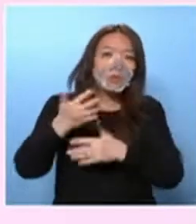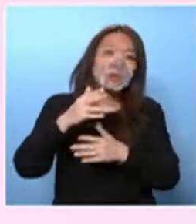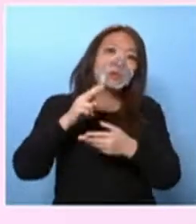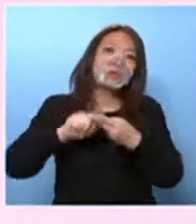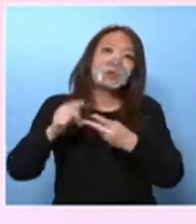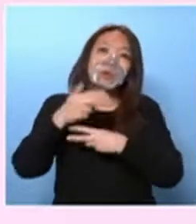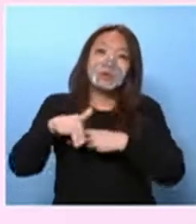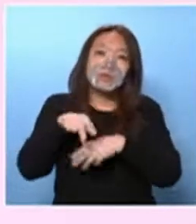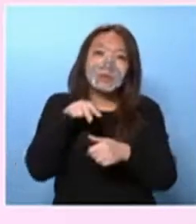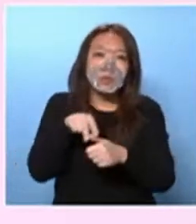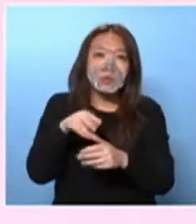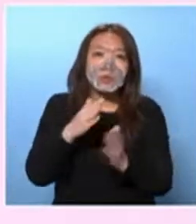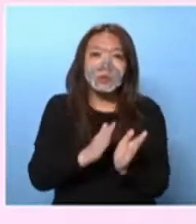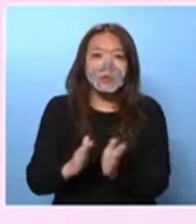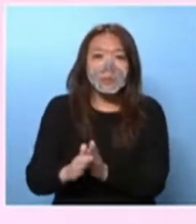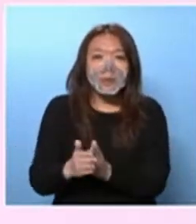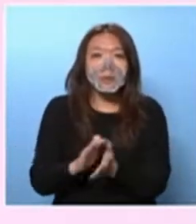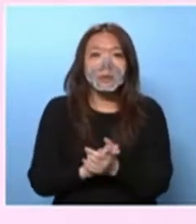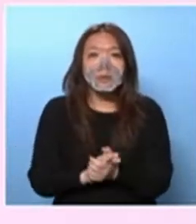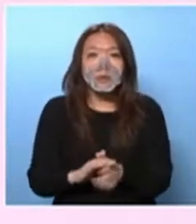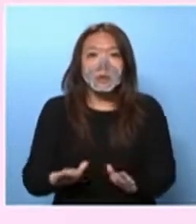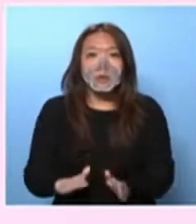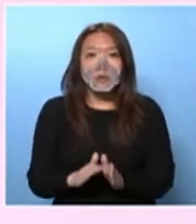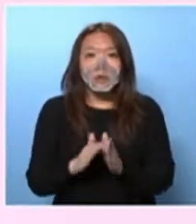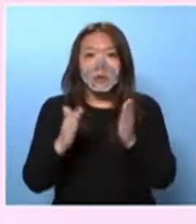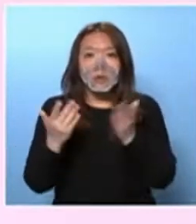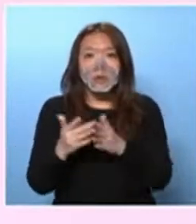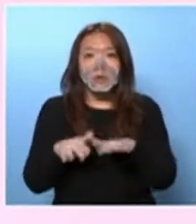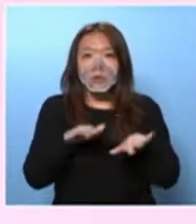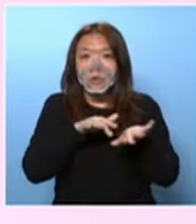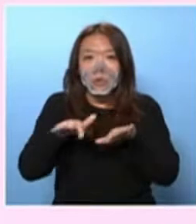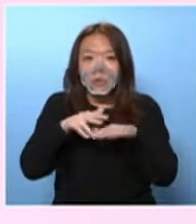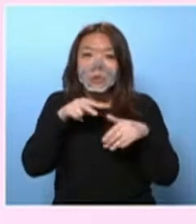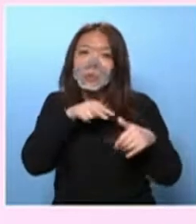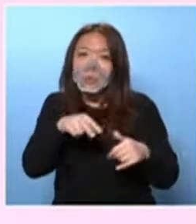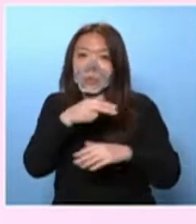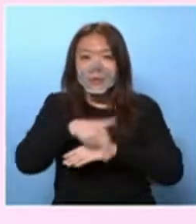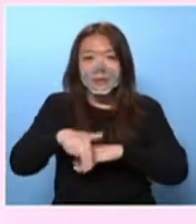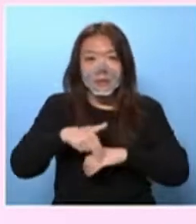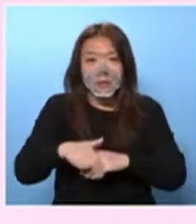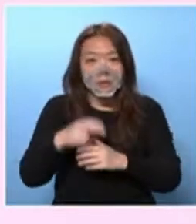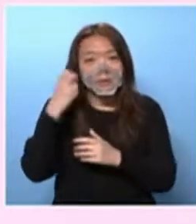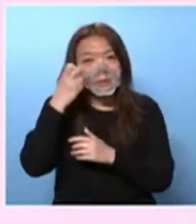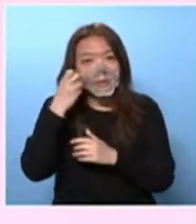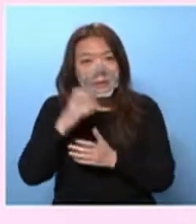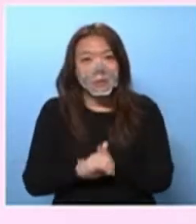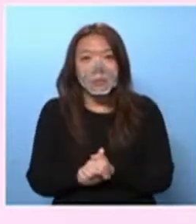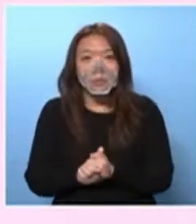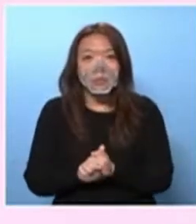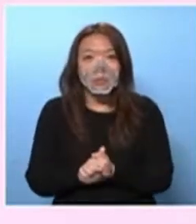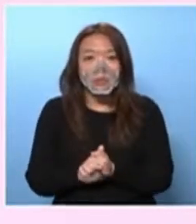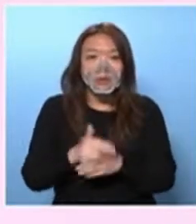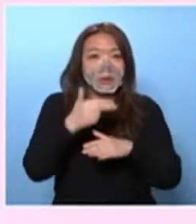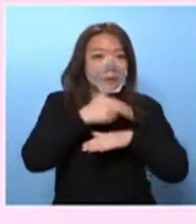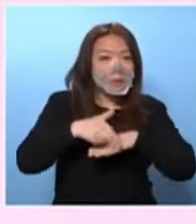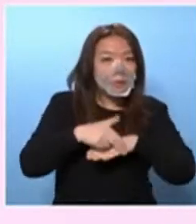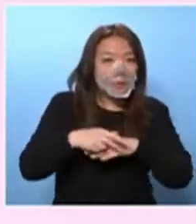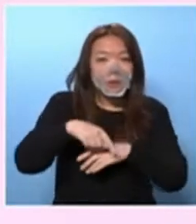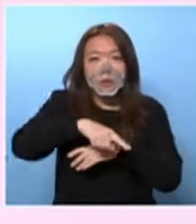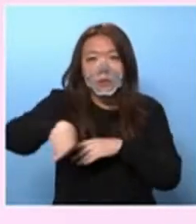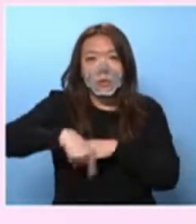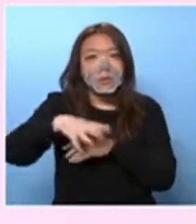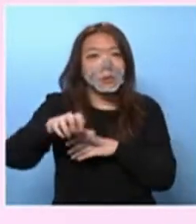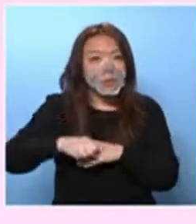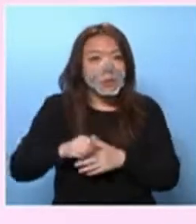or windy residential areas that are prone to high risk. We will also commence strategic studies on coastal management with a view